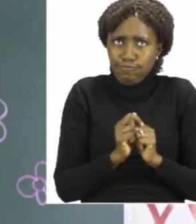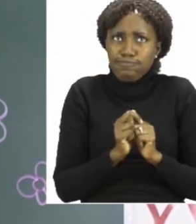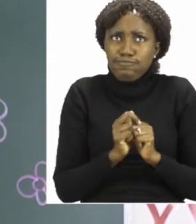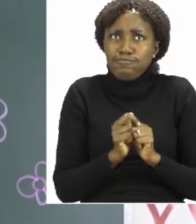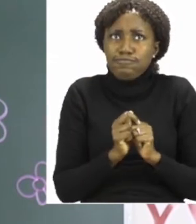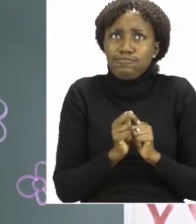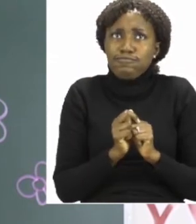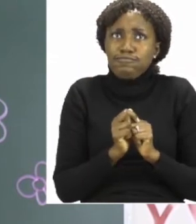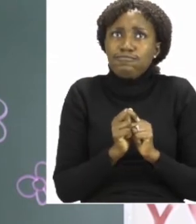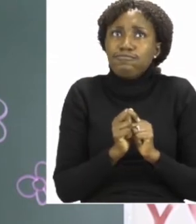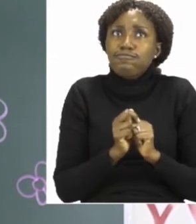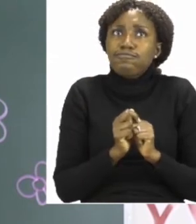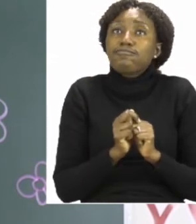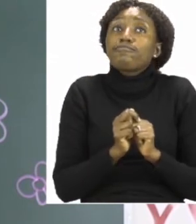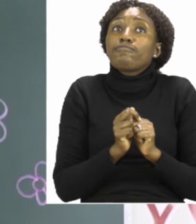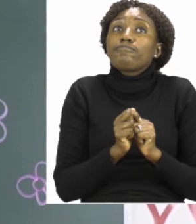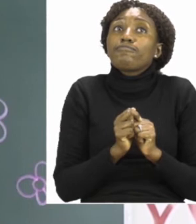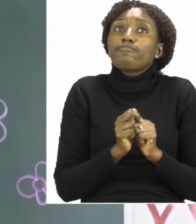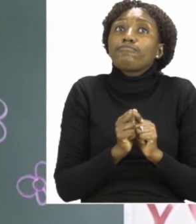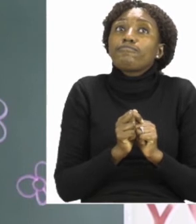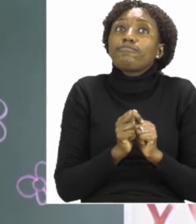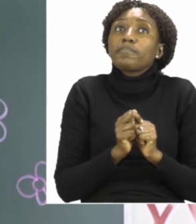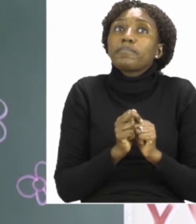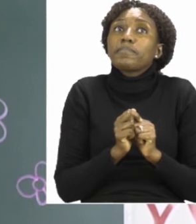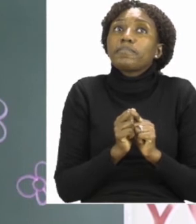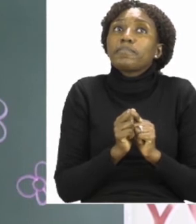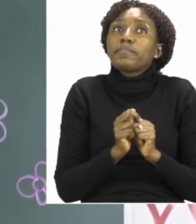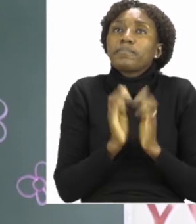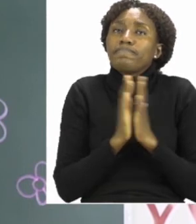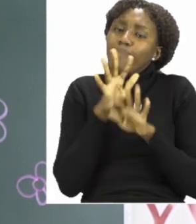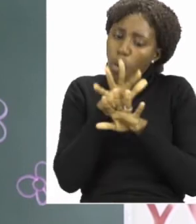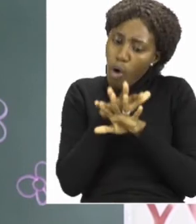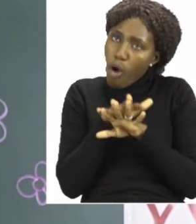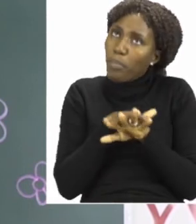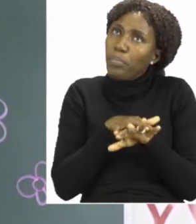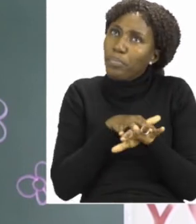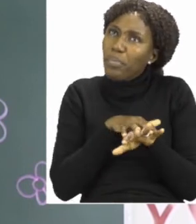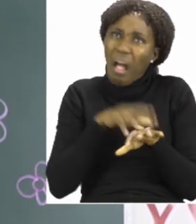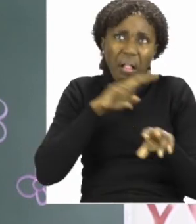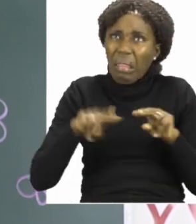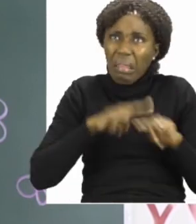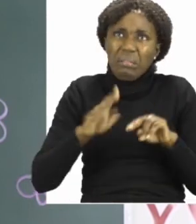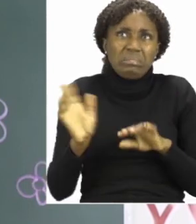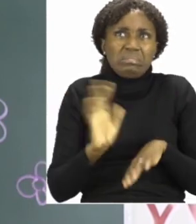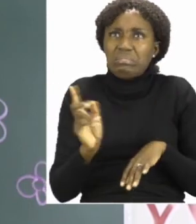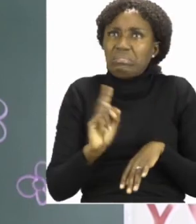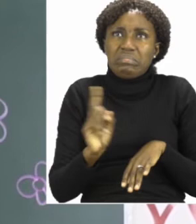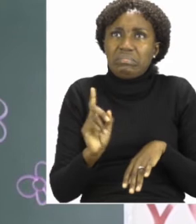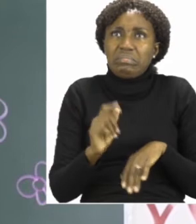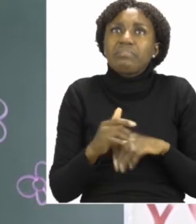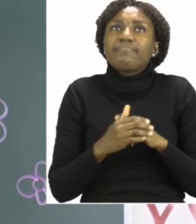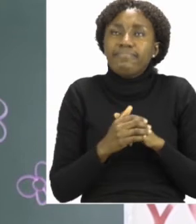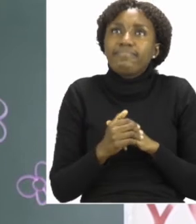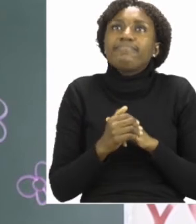saying that we should make sure that we take our time. There's no need to rush. If you follow